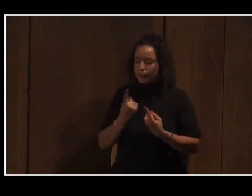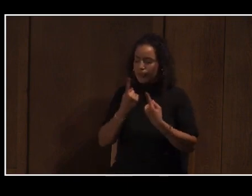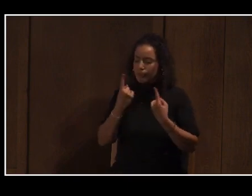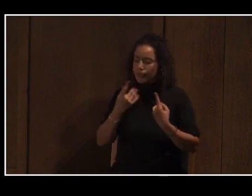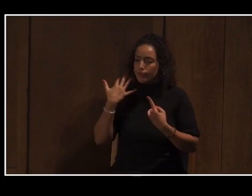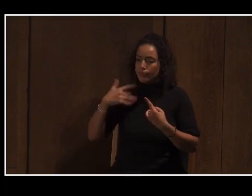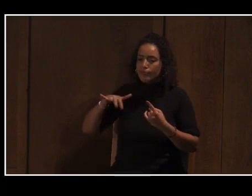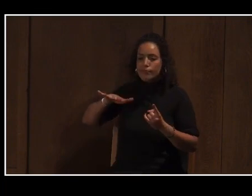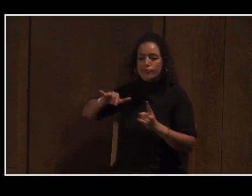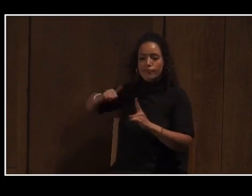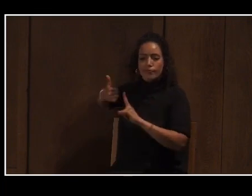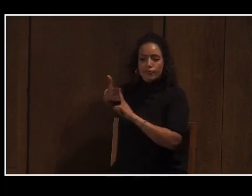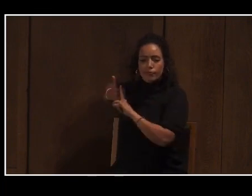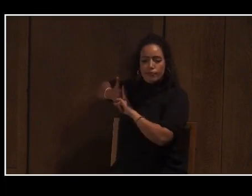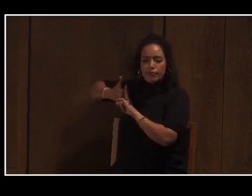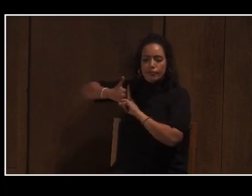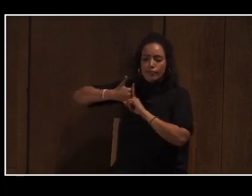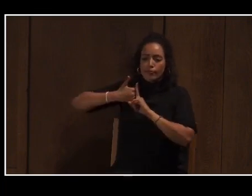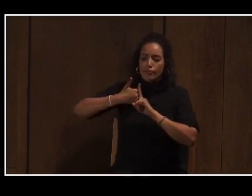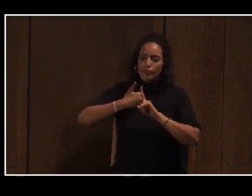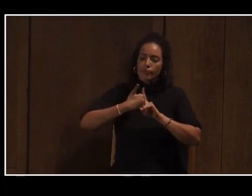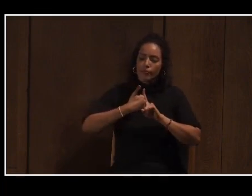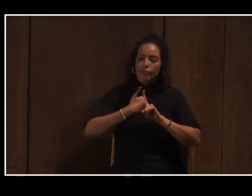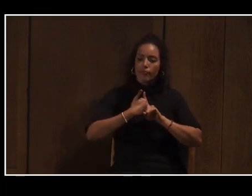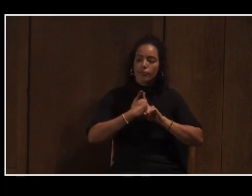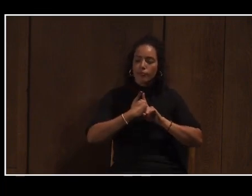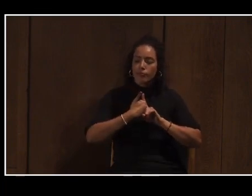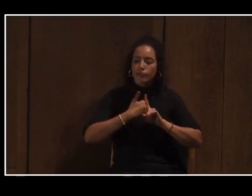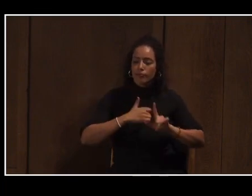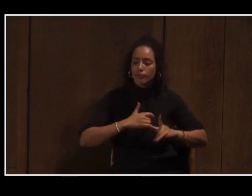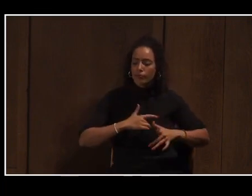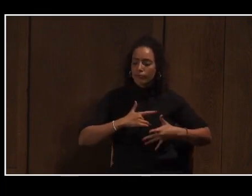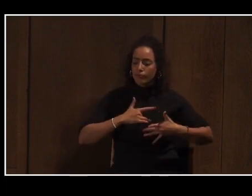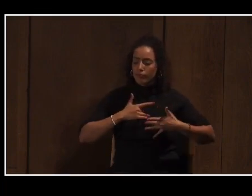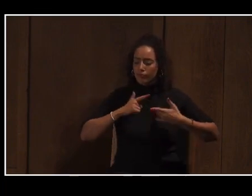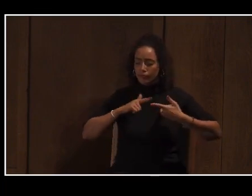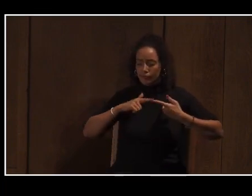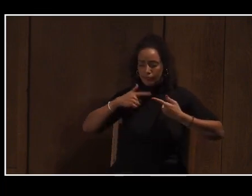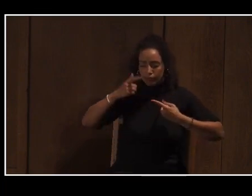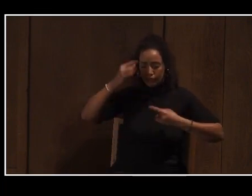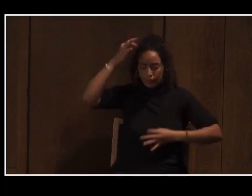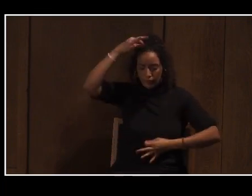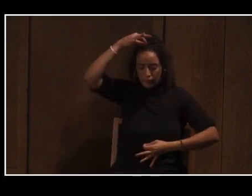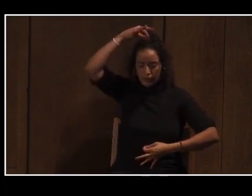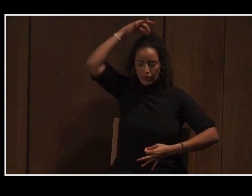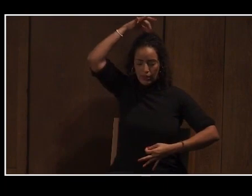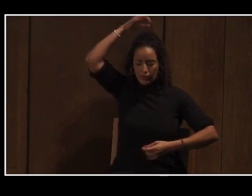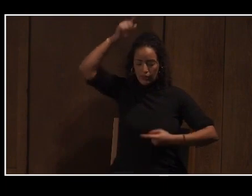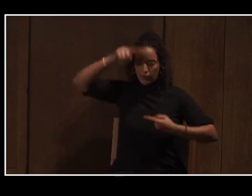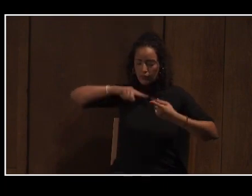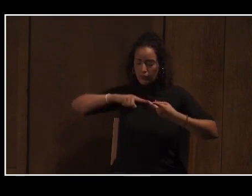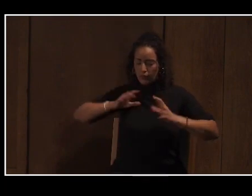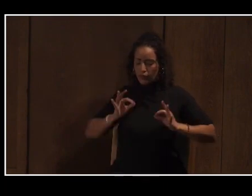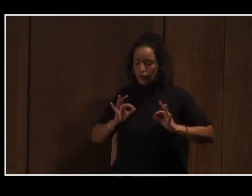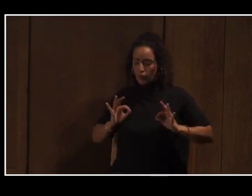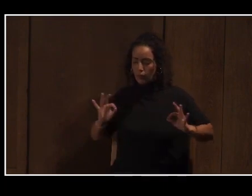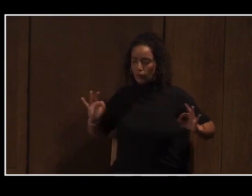And feeling into these dimensions of our length, our width, our depth,